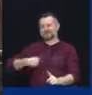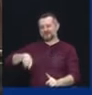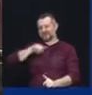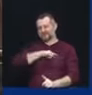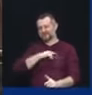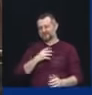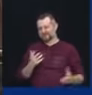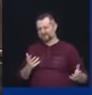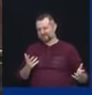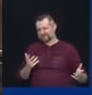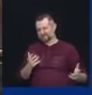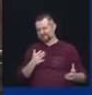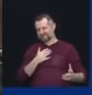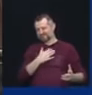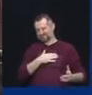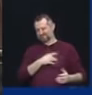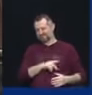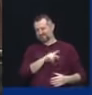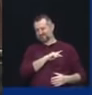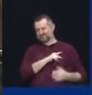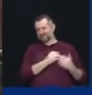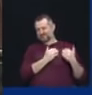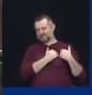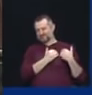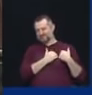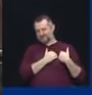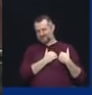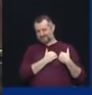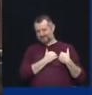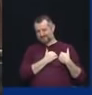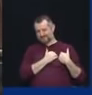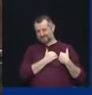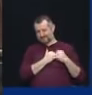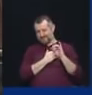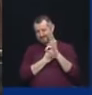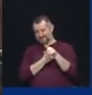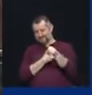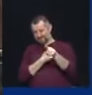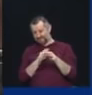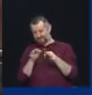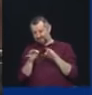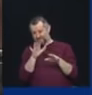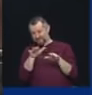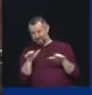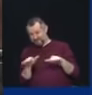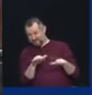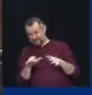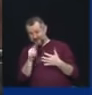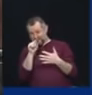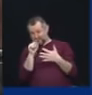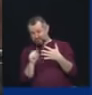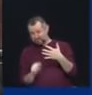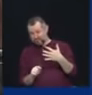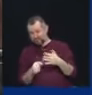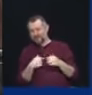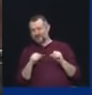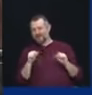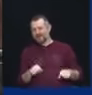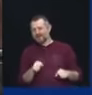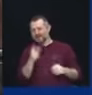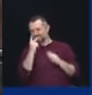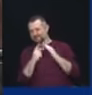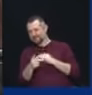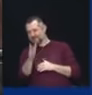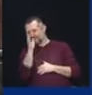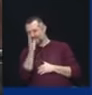personal responsibility. You tell me how you act, I'll tell you your likelihood of getting COVID.